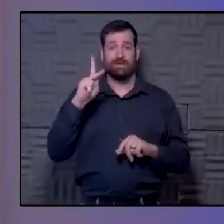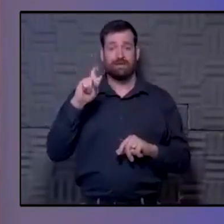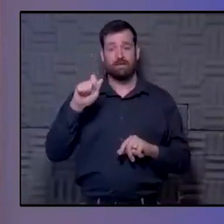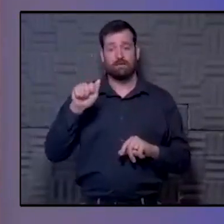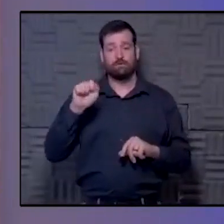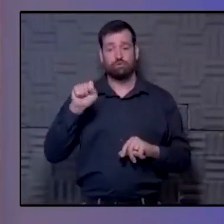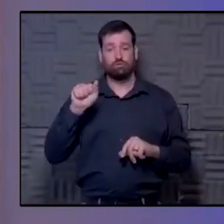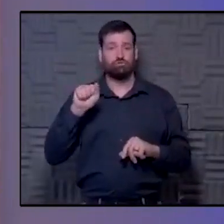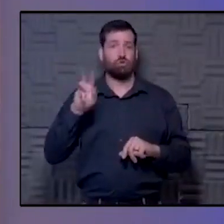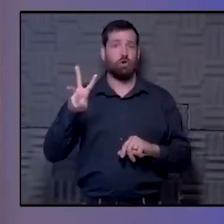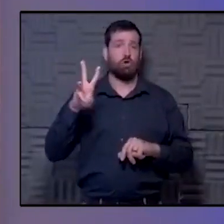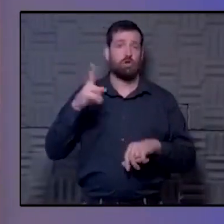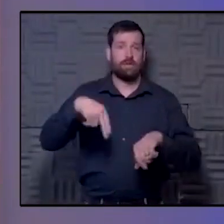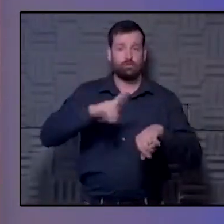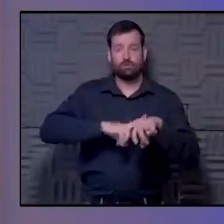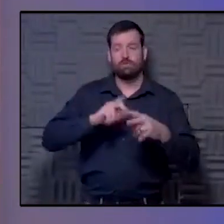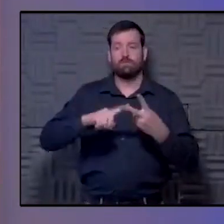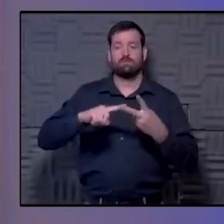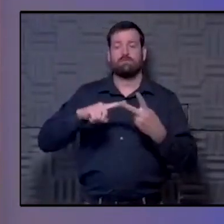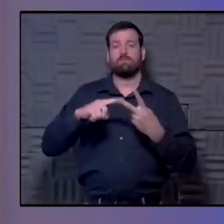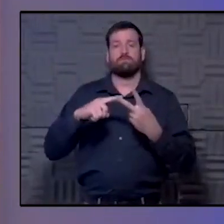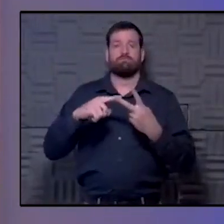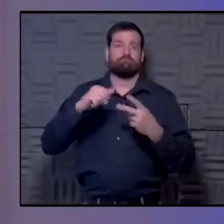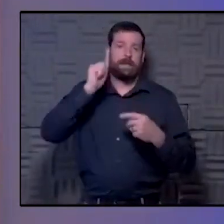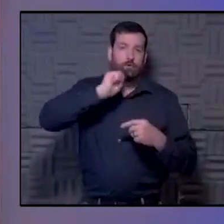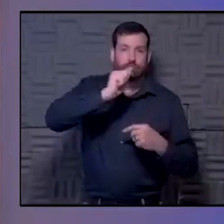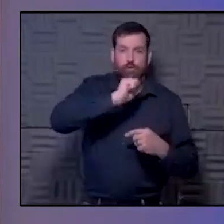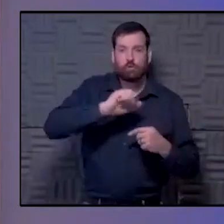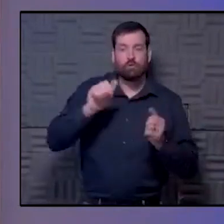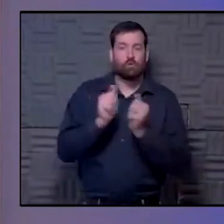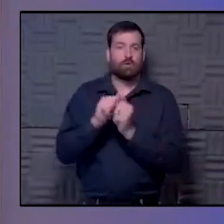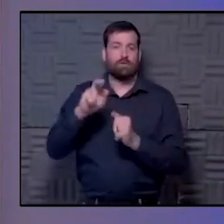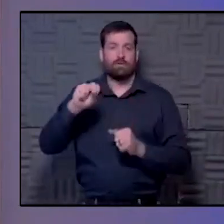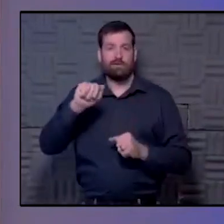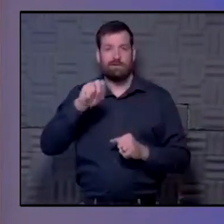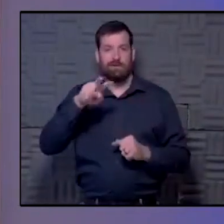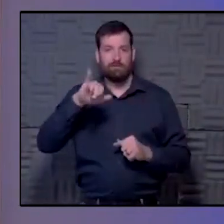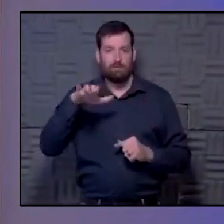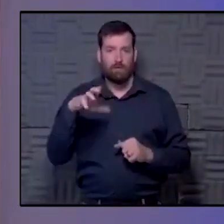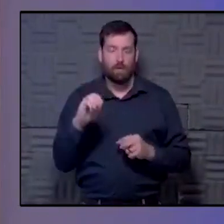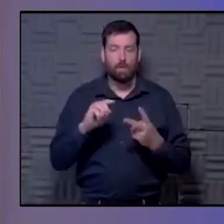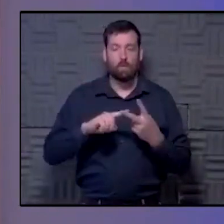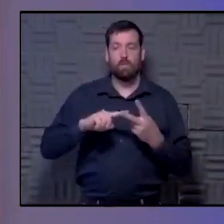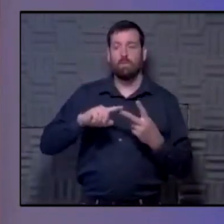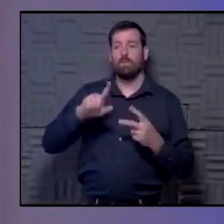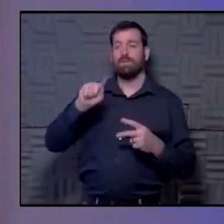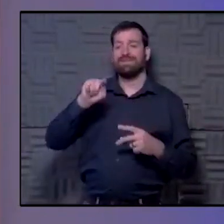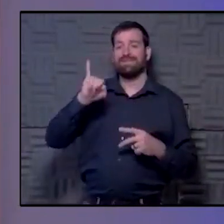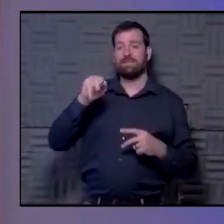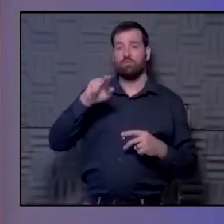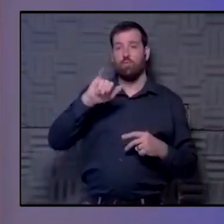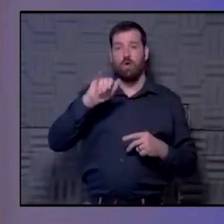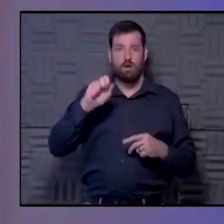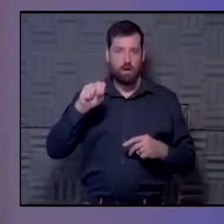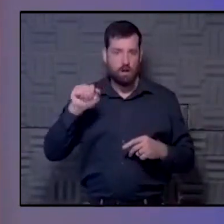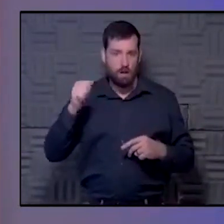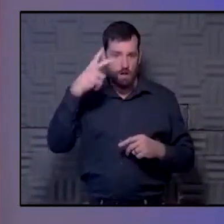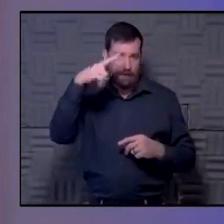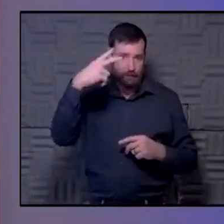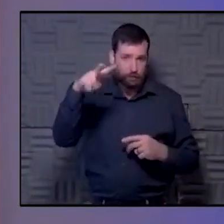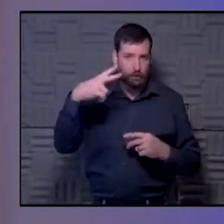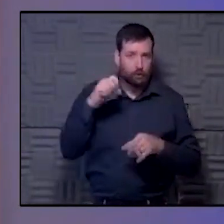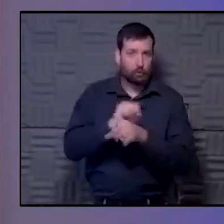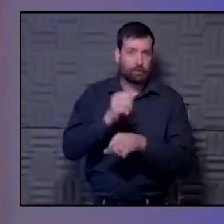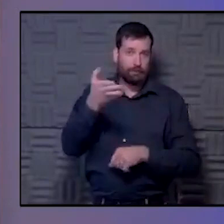Oklahoma. We have people on the ground in New Mexico and Arizona with the Navajos. We have people in Tijuana, Mexico today working